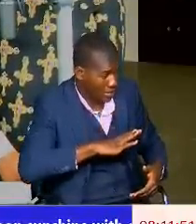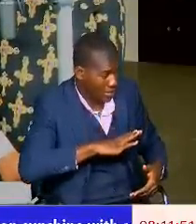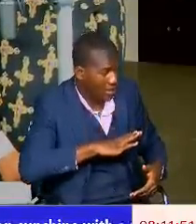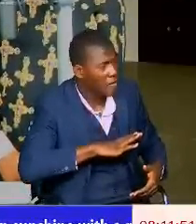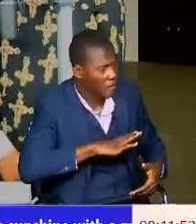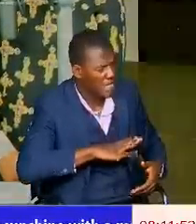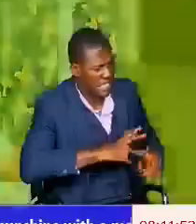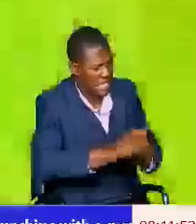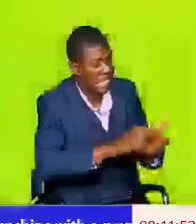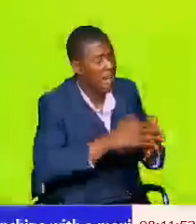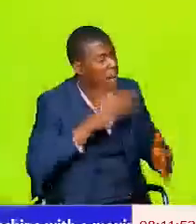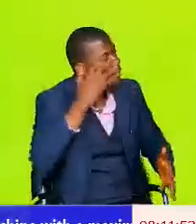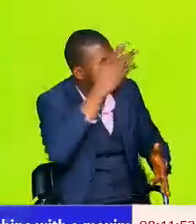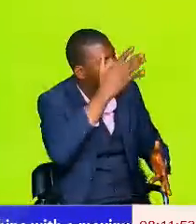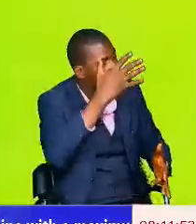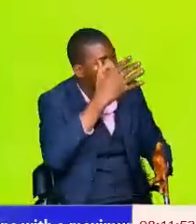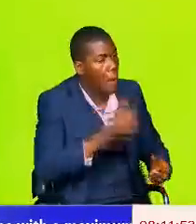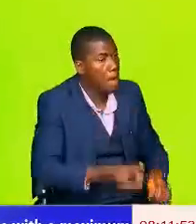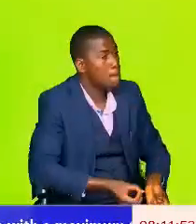big man, her mama no be big man.